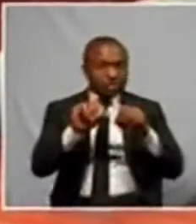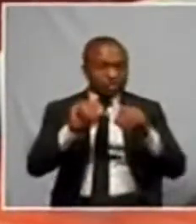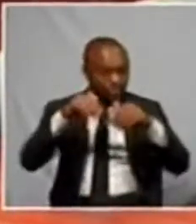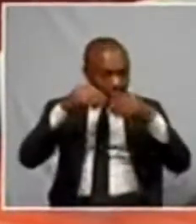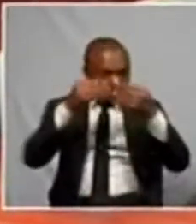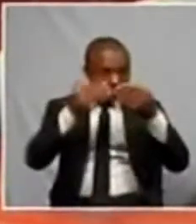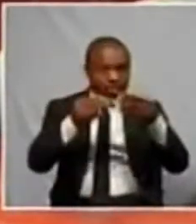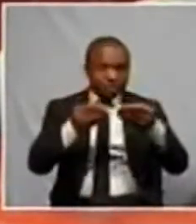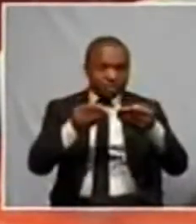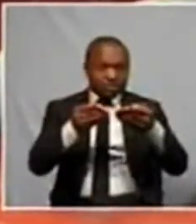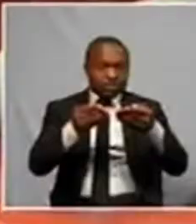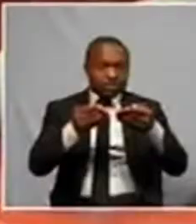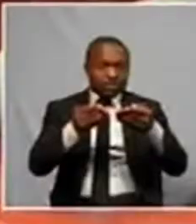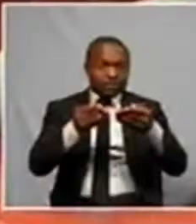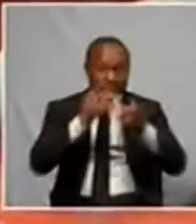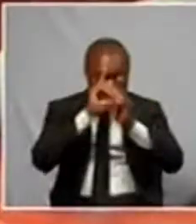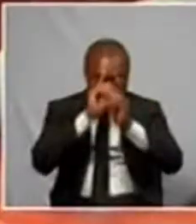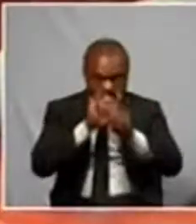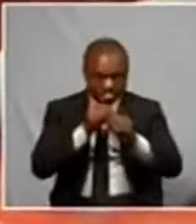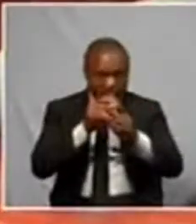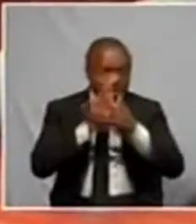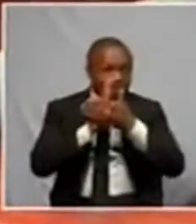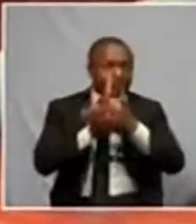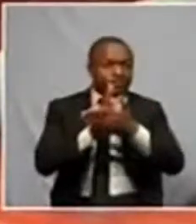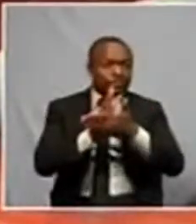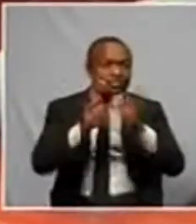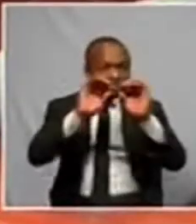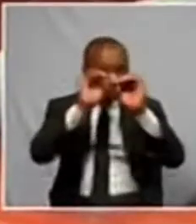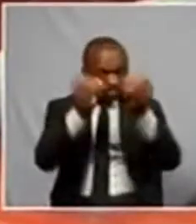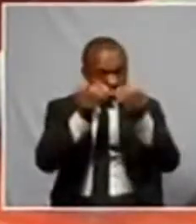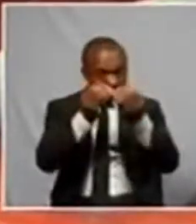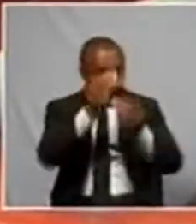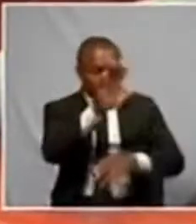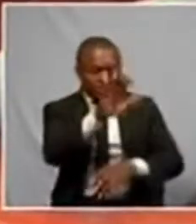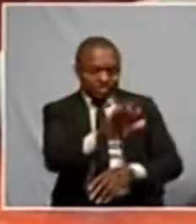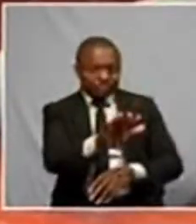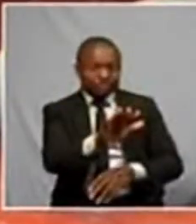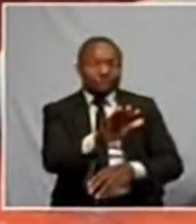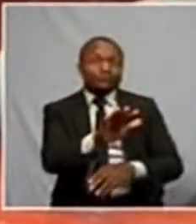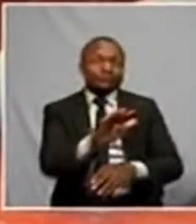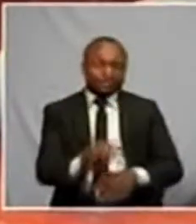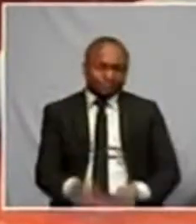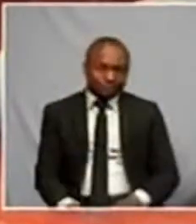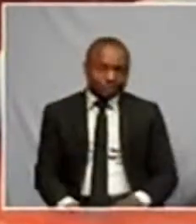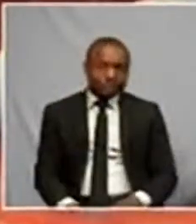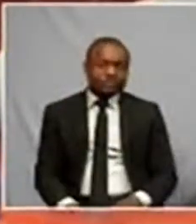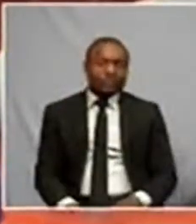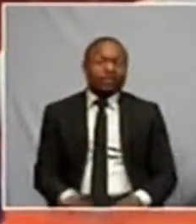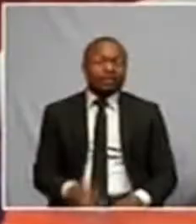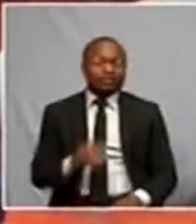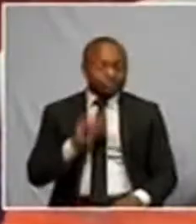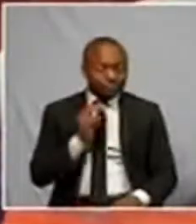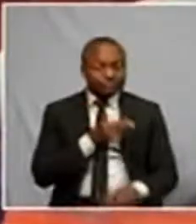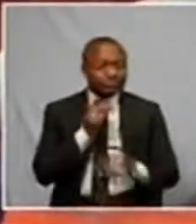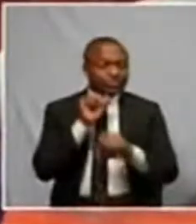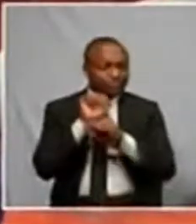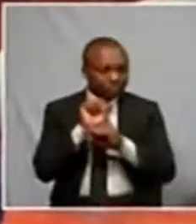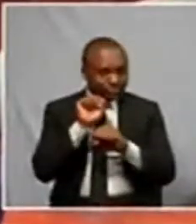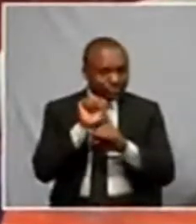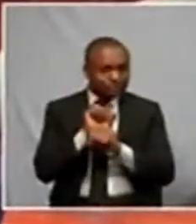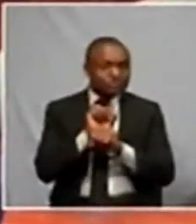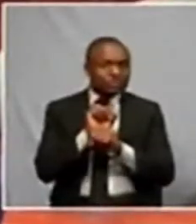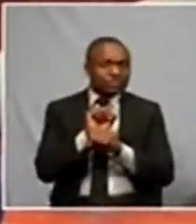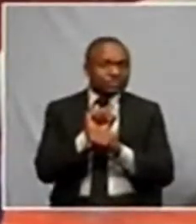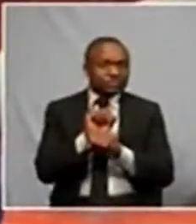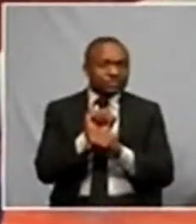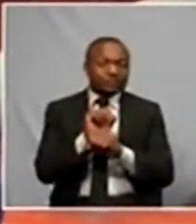guided by the relevant institution at home. And so we would of course be working closely, because